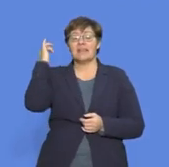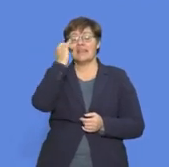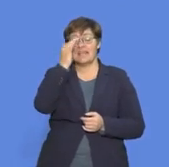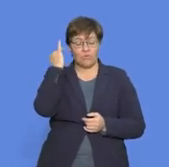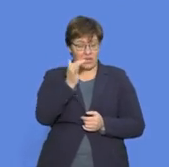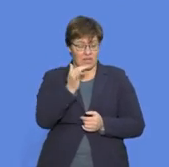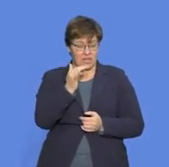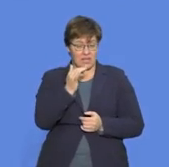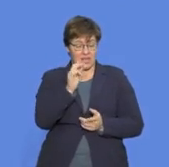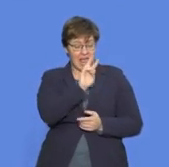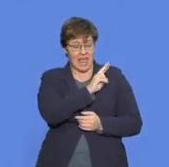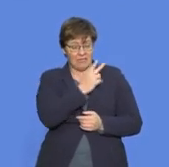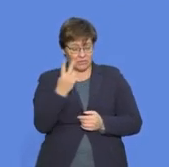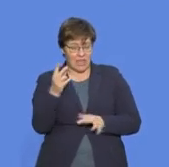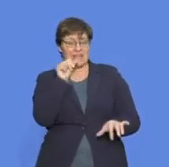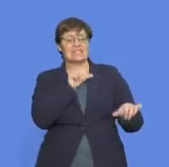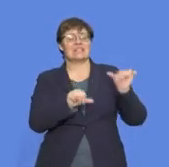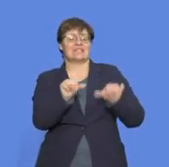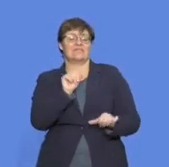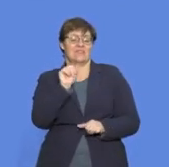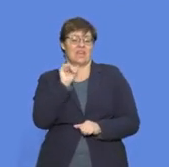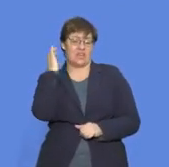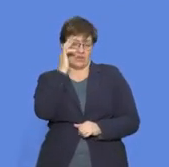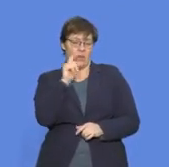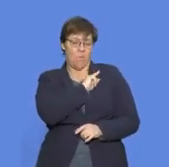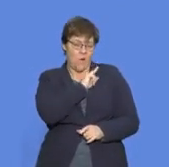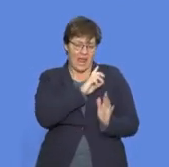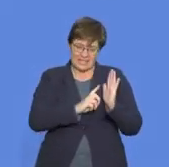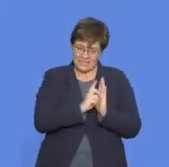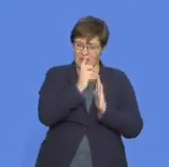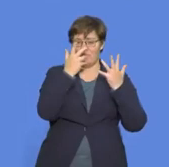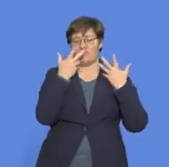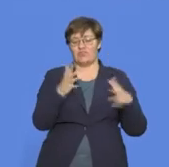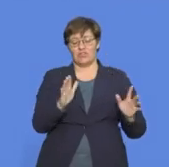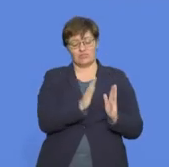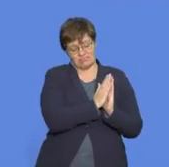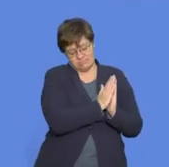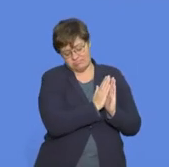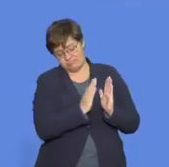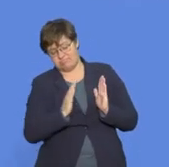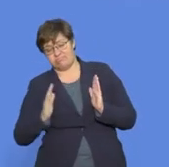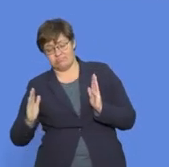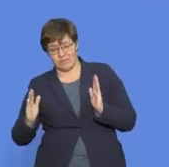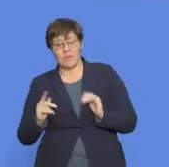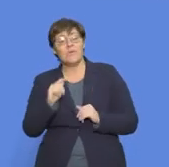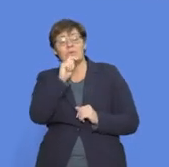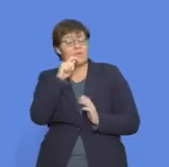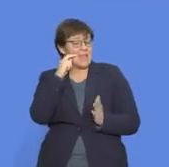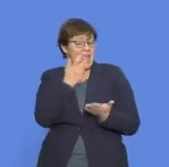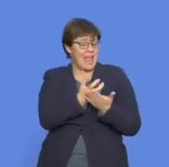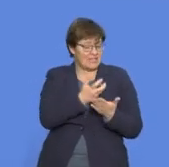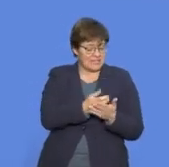a scientific theory because it has been developed over time using evidence,